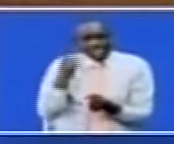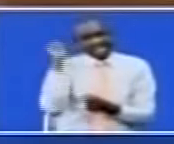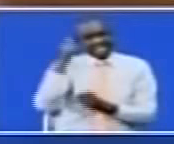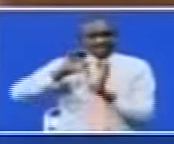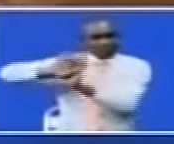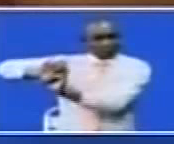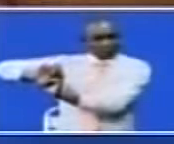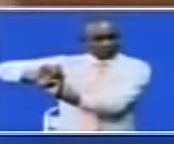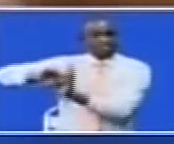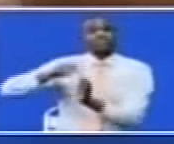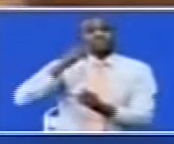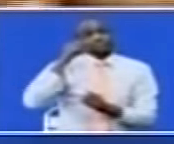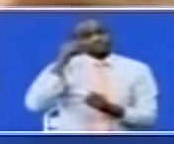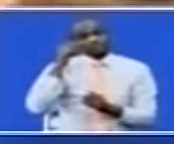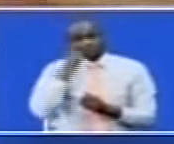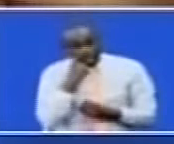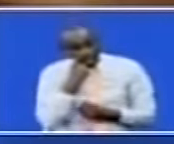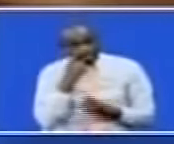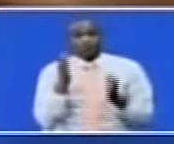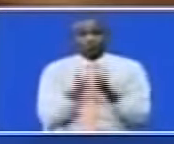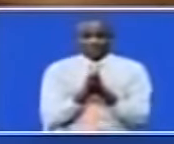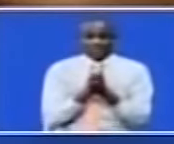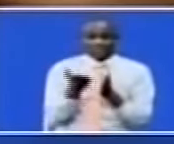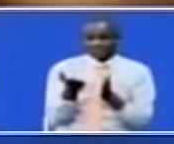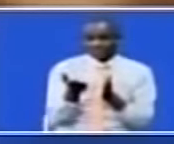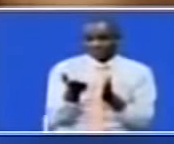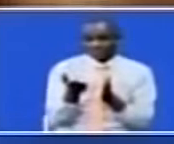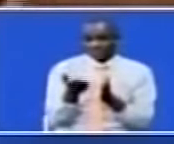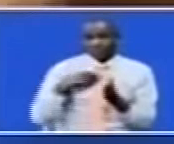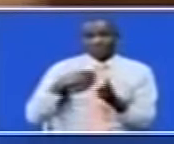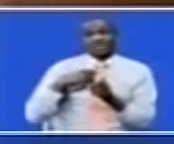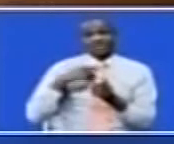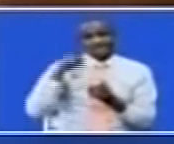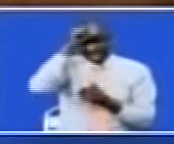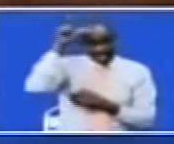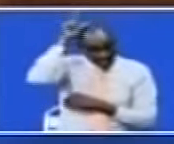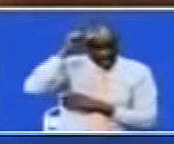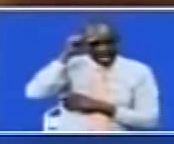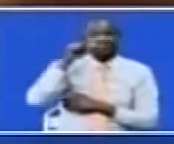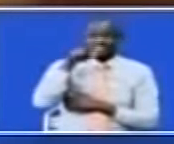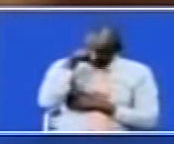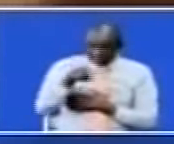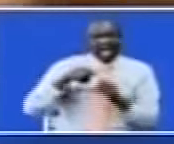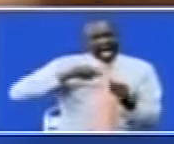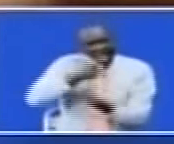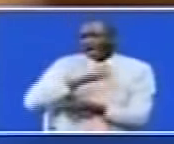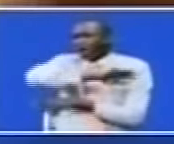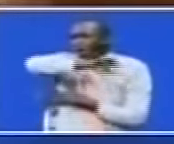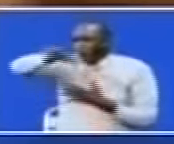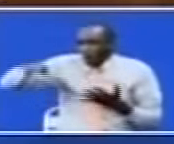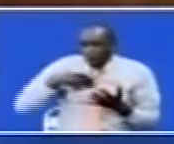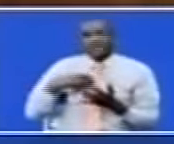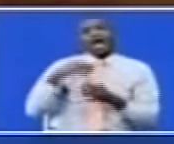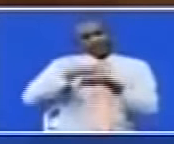Except Kenya, Sudan, and the Libya, all of those cases were at the request